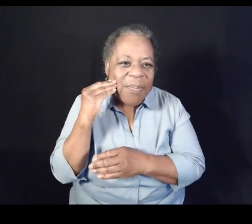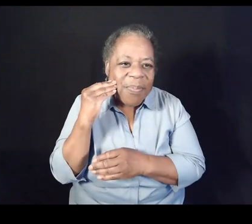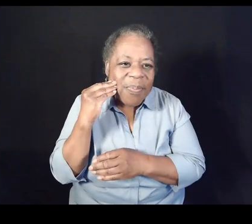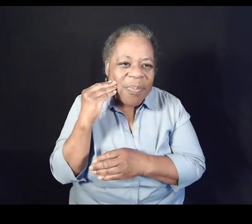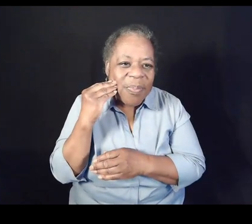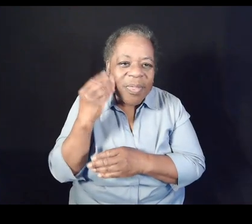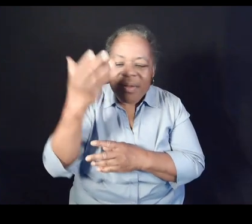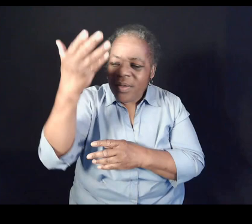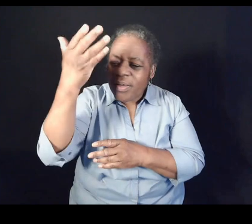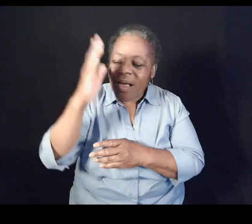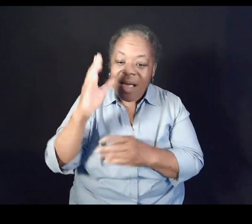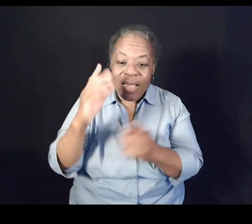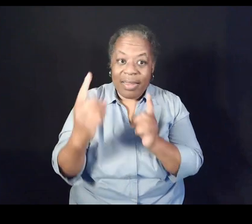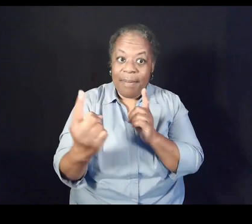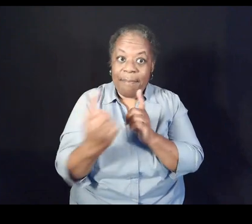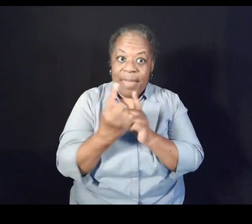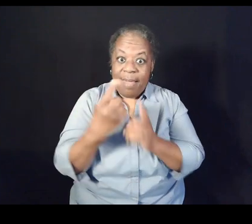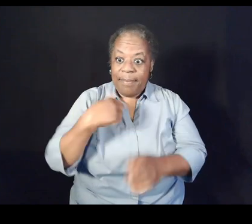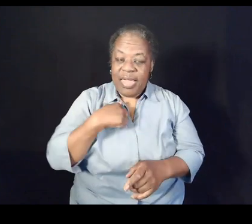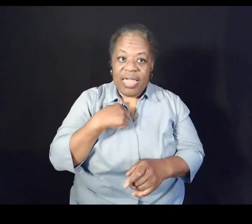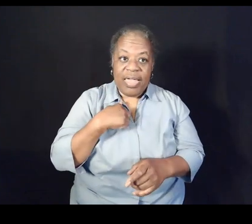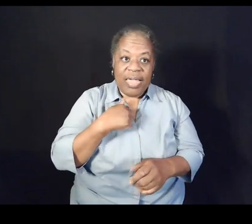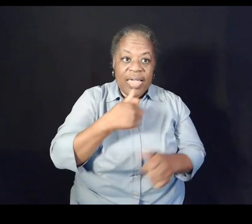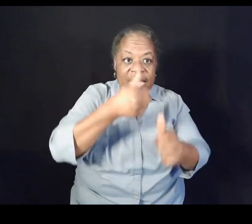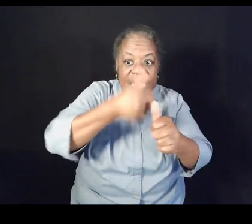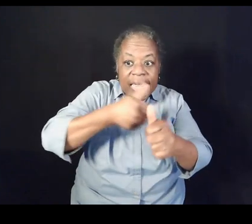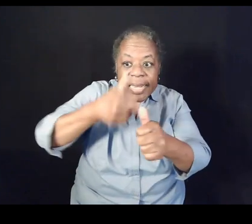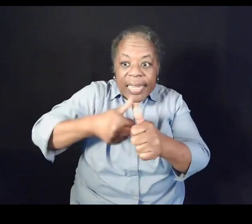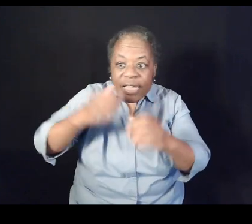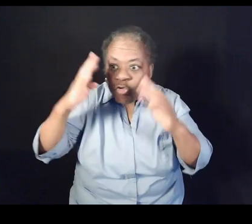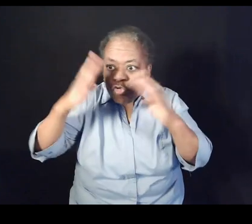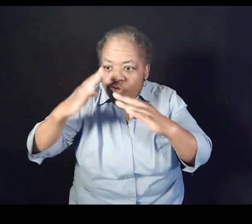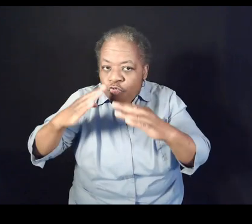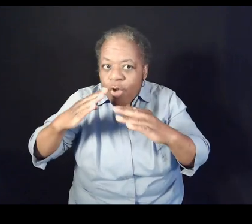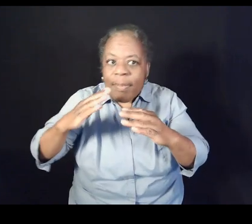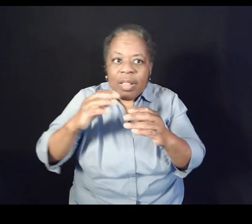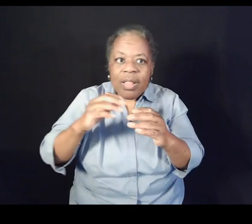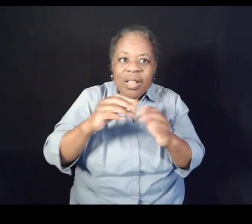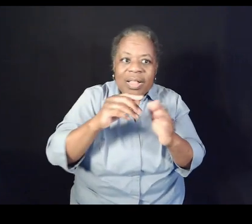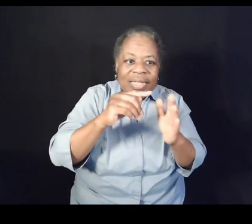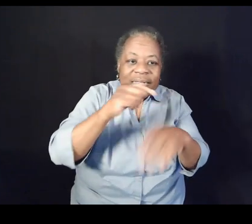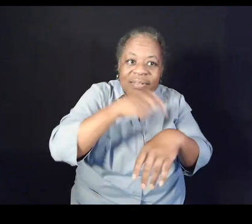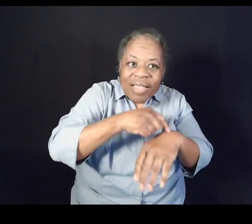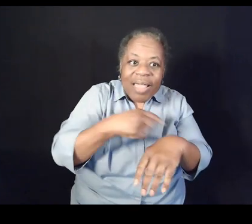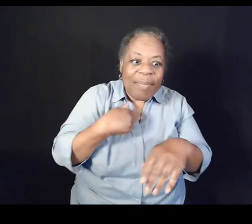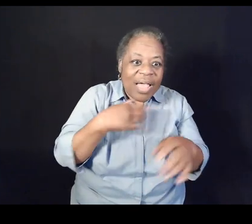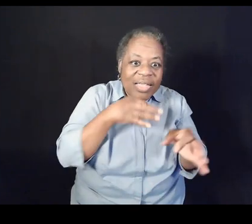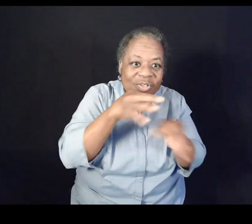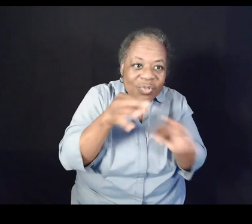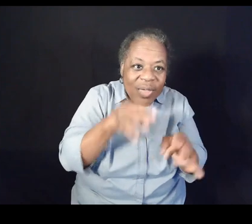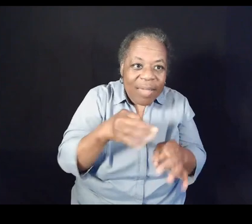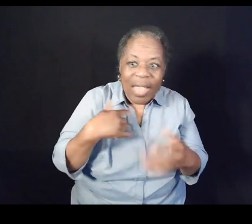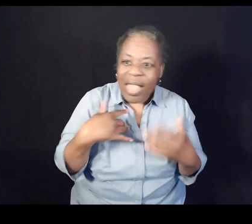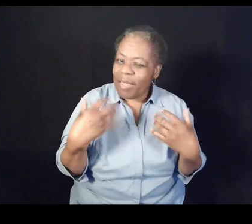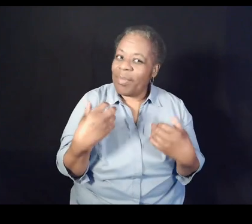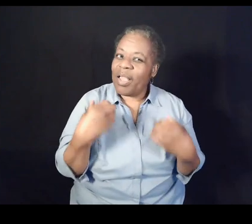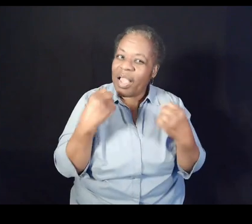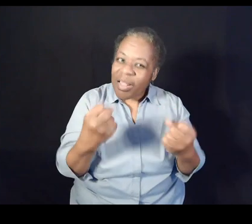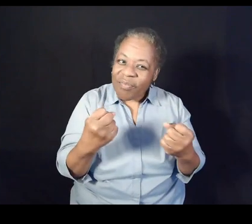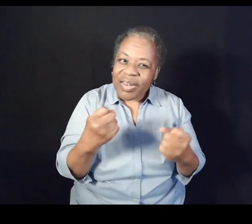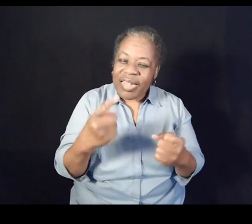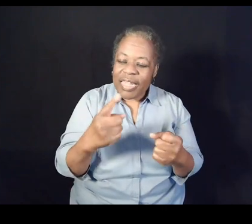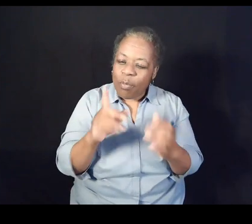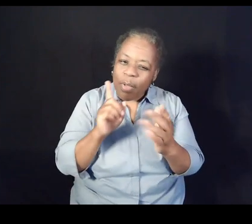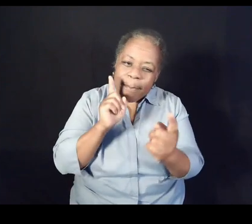God met me in every one of those troubling seasons I described, and I am confident he will meet you too.